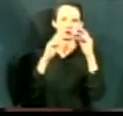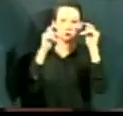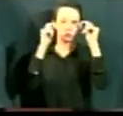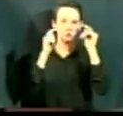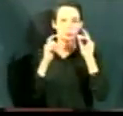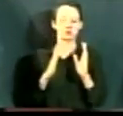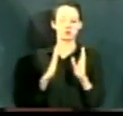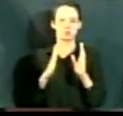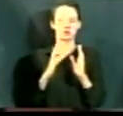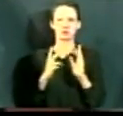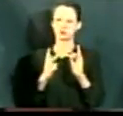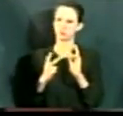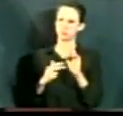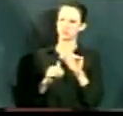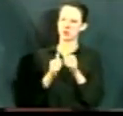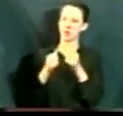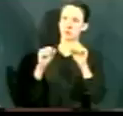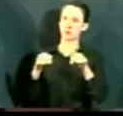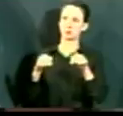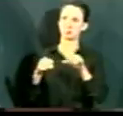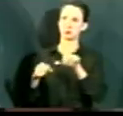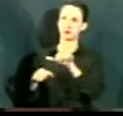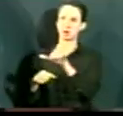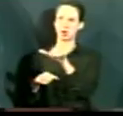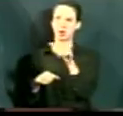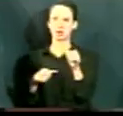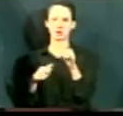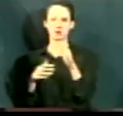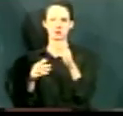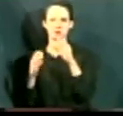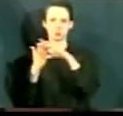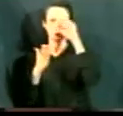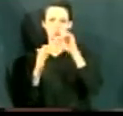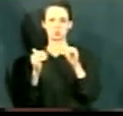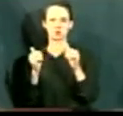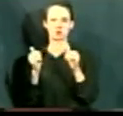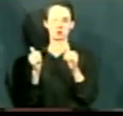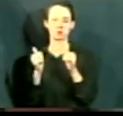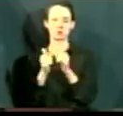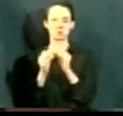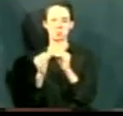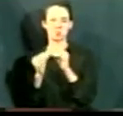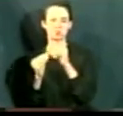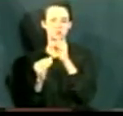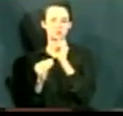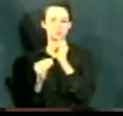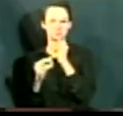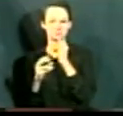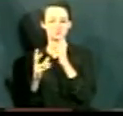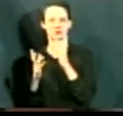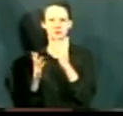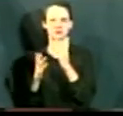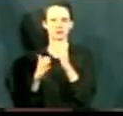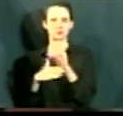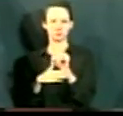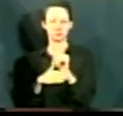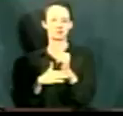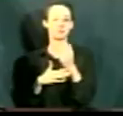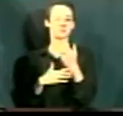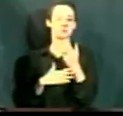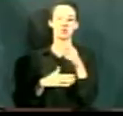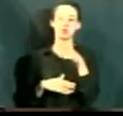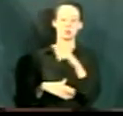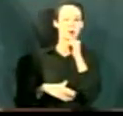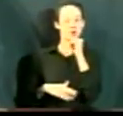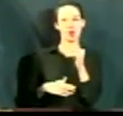how are we going to do that for anybody else right now? You are not fulfilling your policy. I can guarantee you that. I've always tried to help